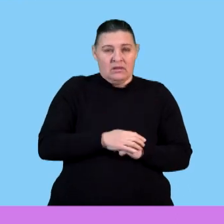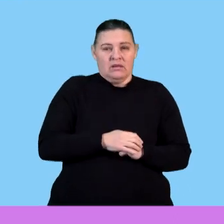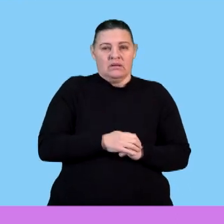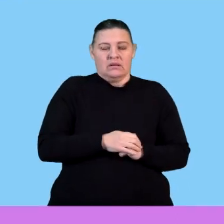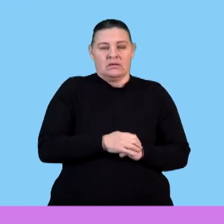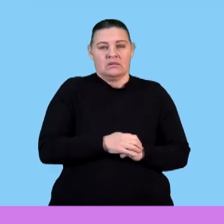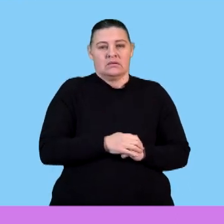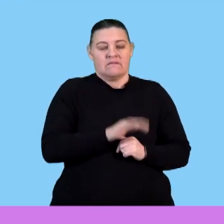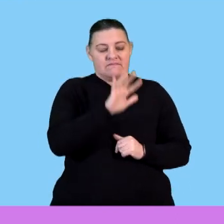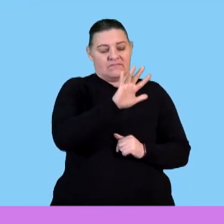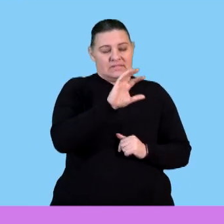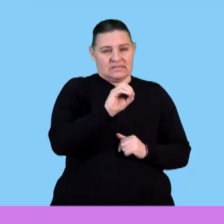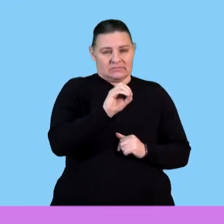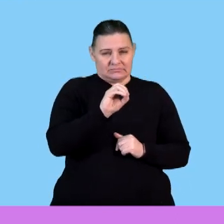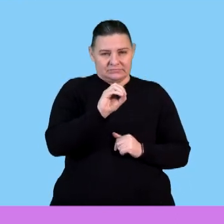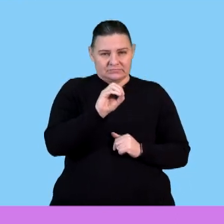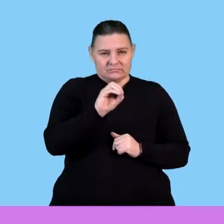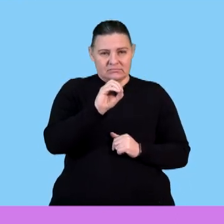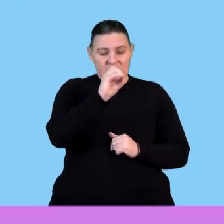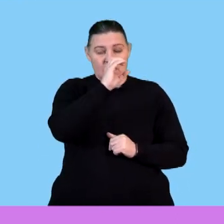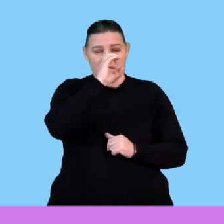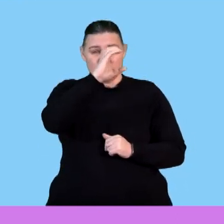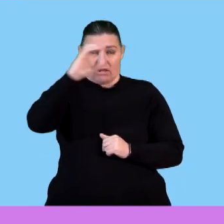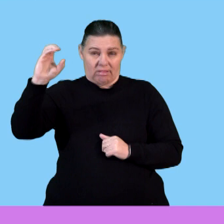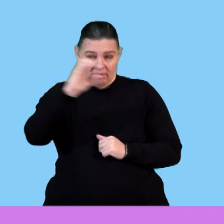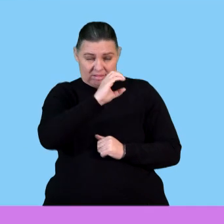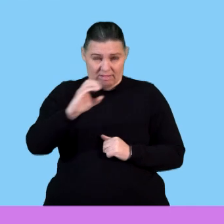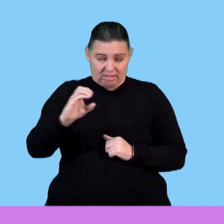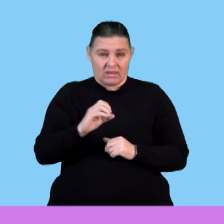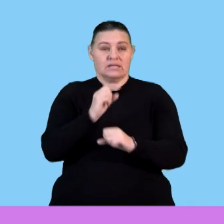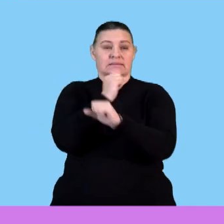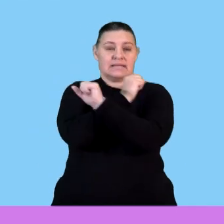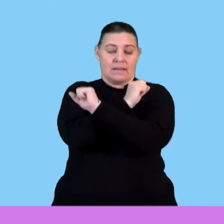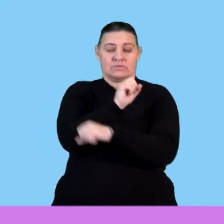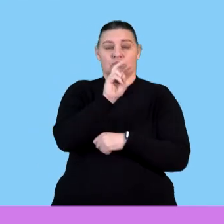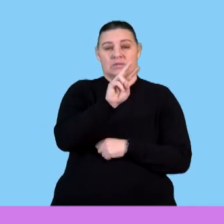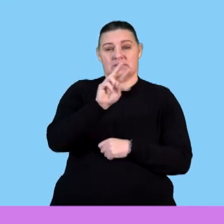off with, the area of all the squares would be 50 squares